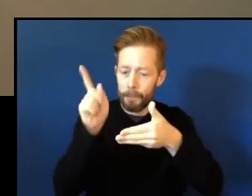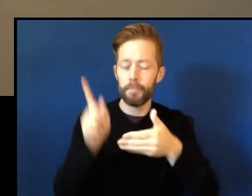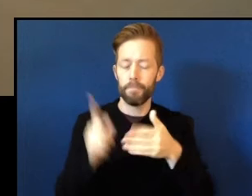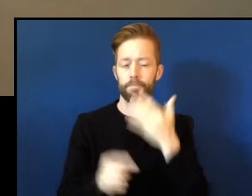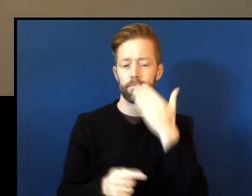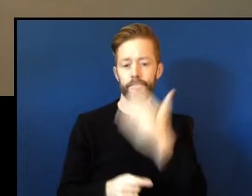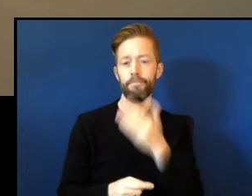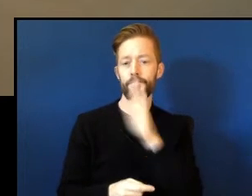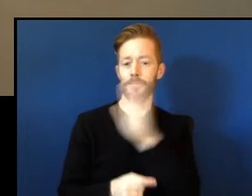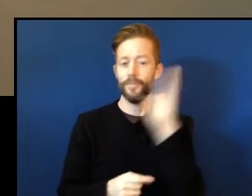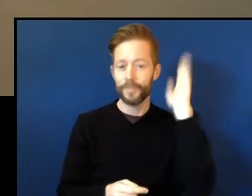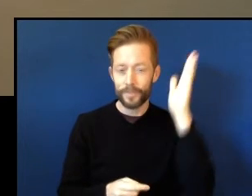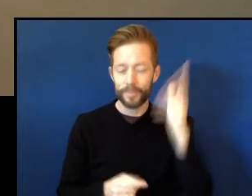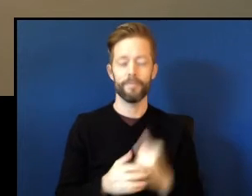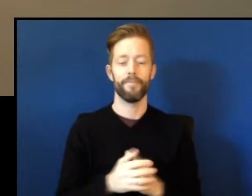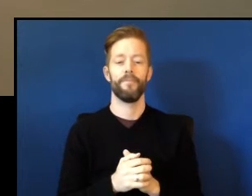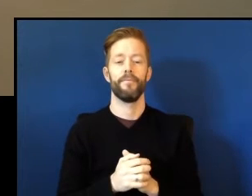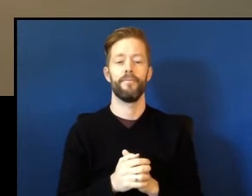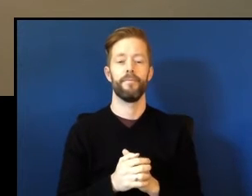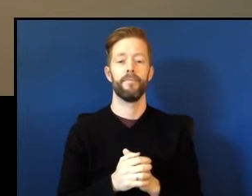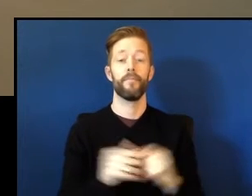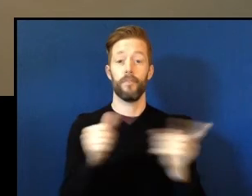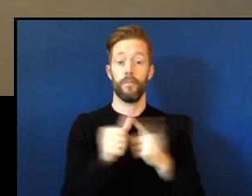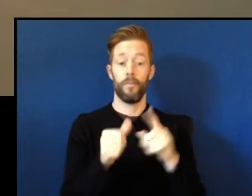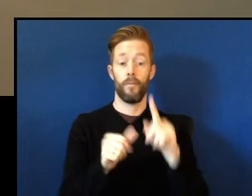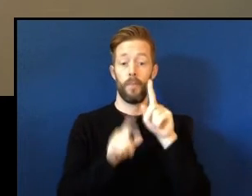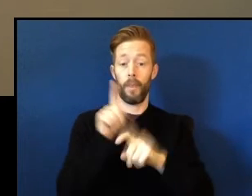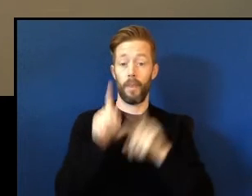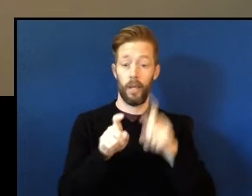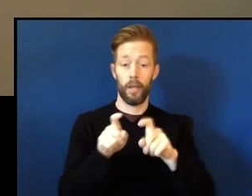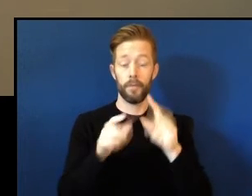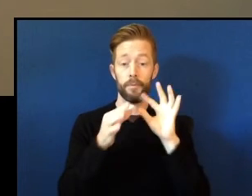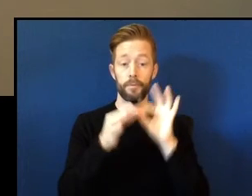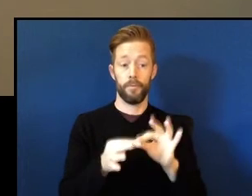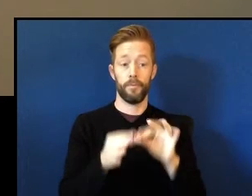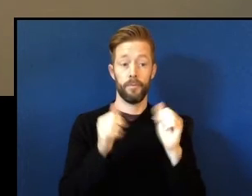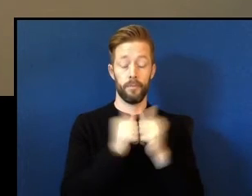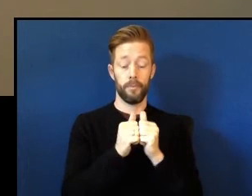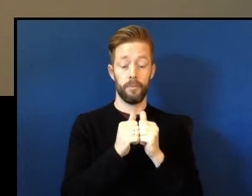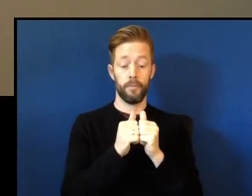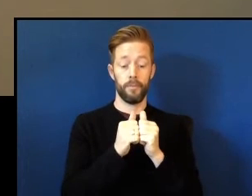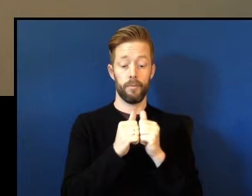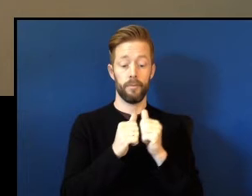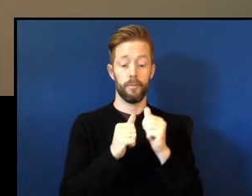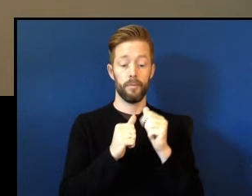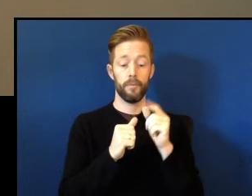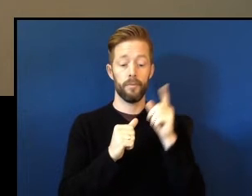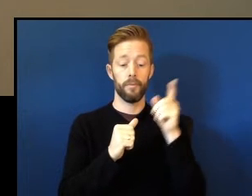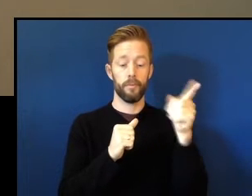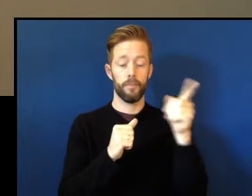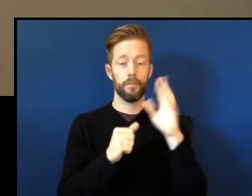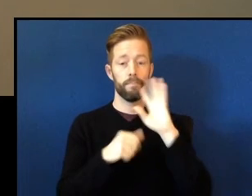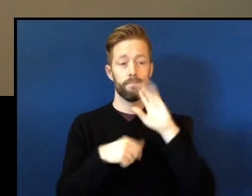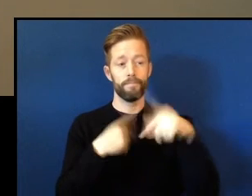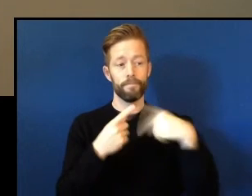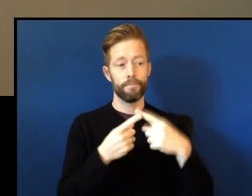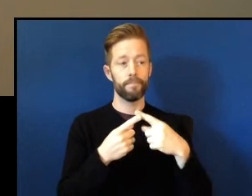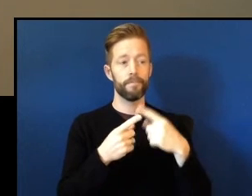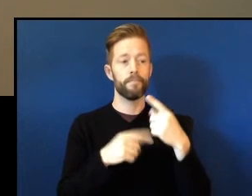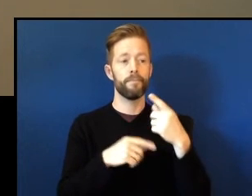presentation. So we have our first question, Alyssa, is related to, you were talking about